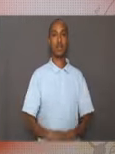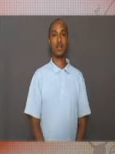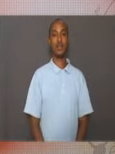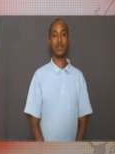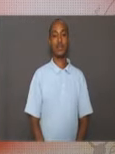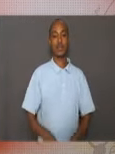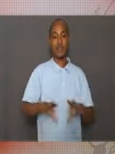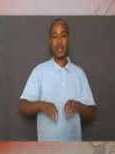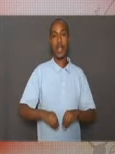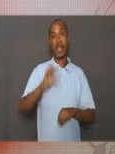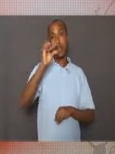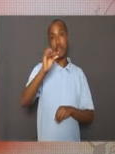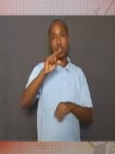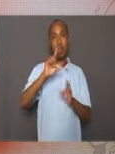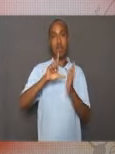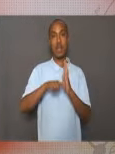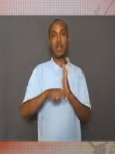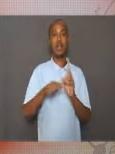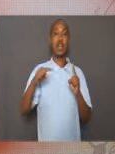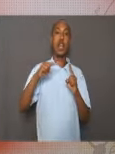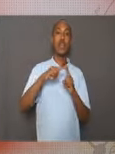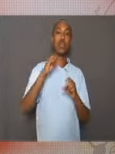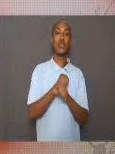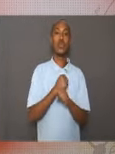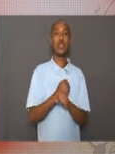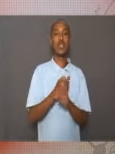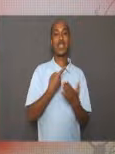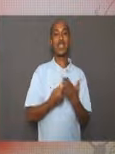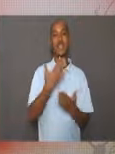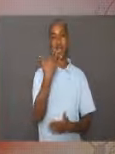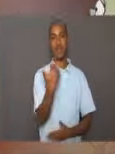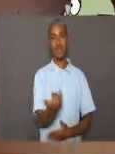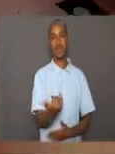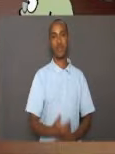Take a few minutes to do this now.